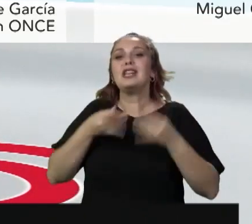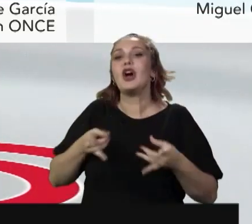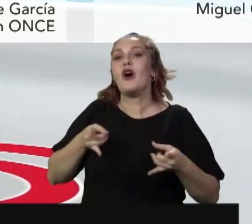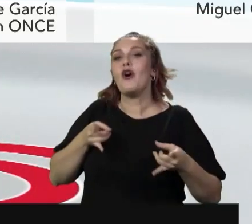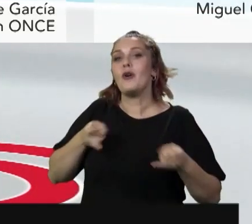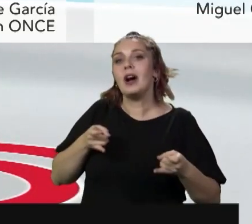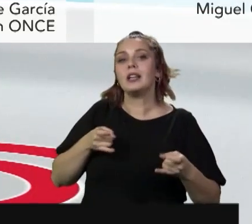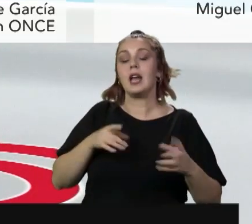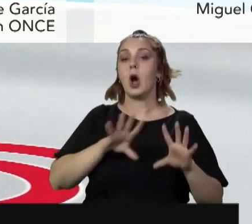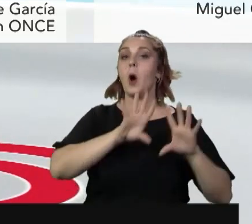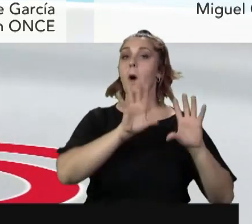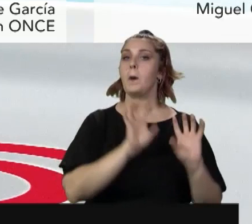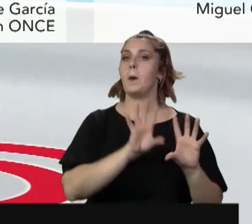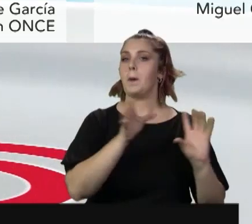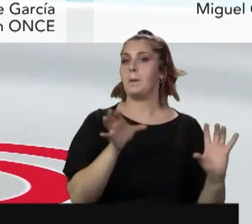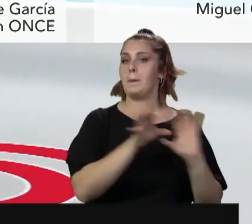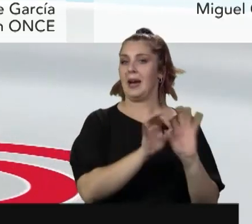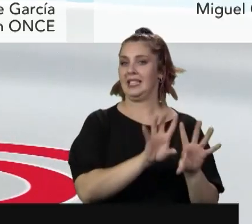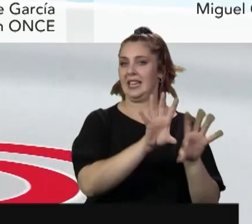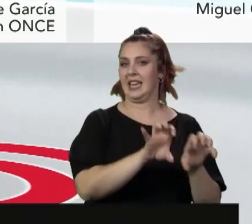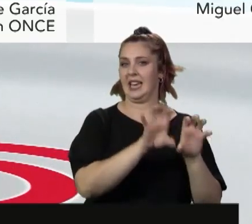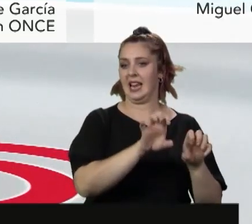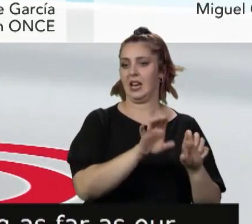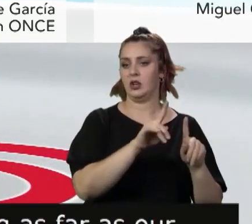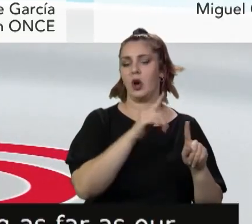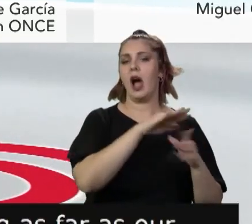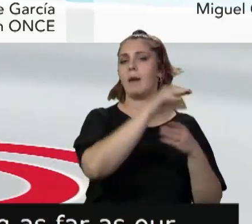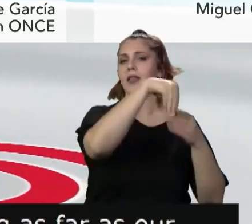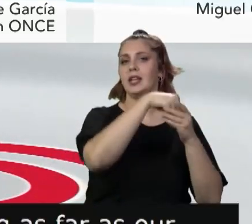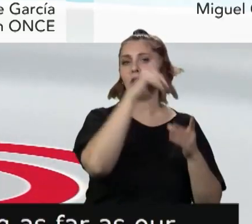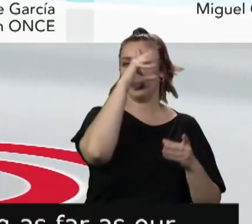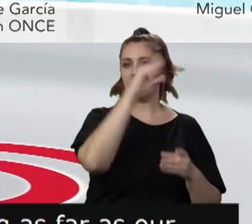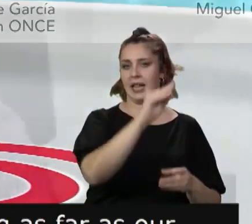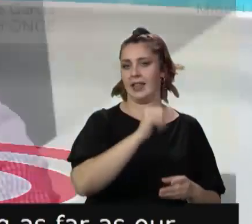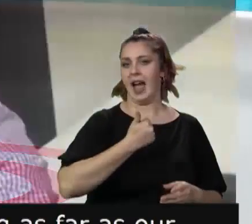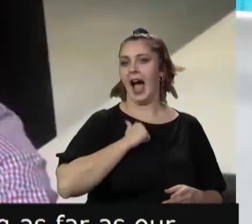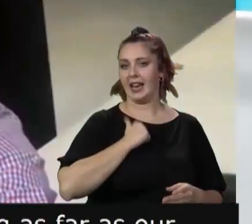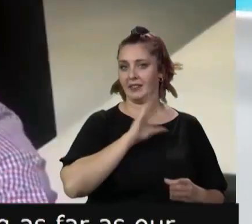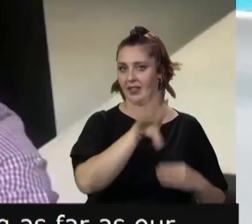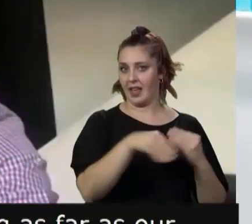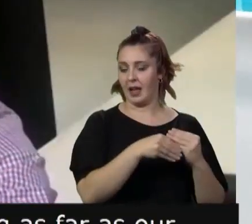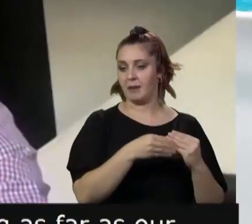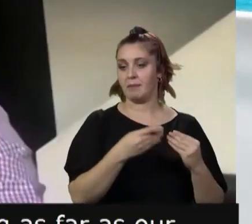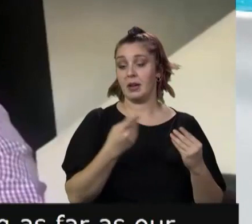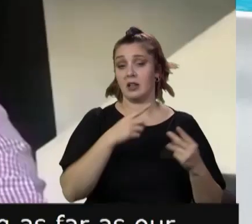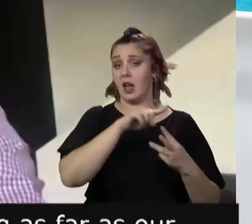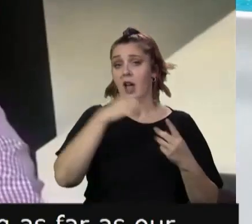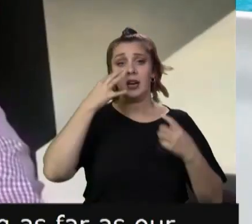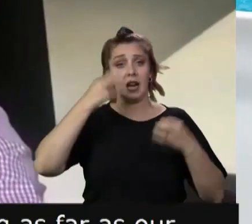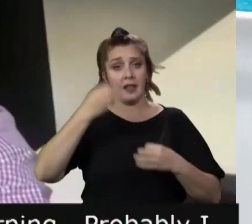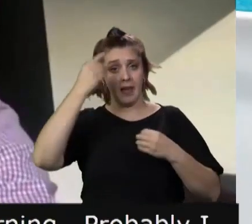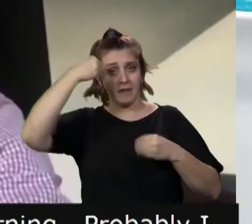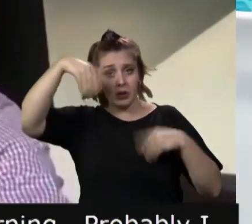connected. Robotics and machine learning. Probably I will talk about artificial intelligence